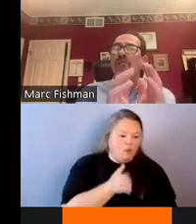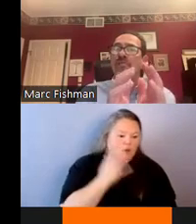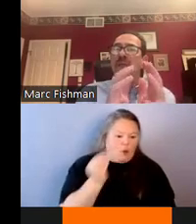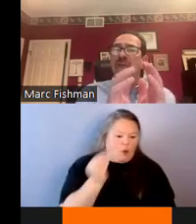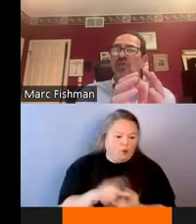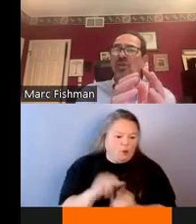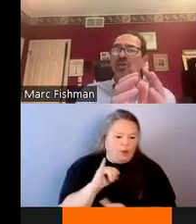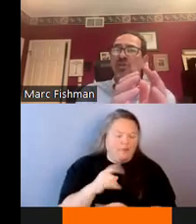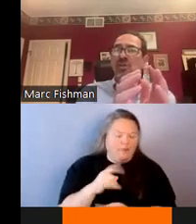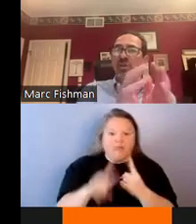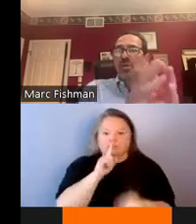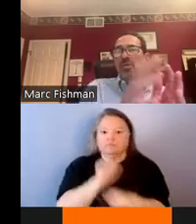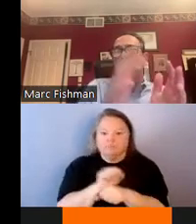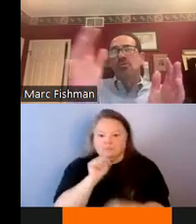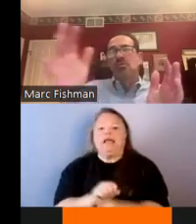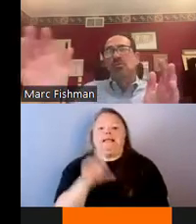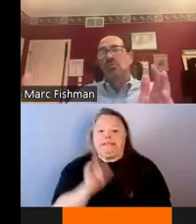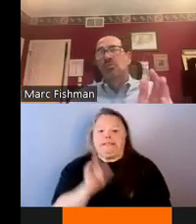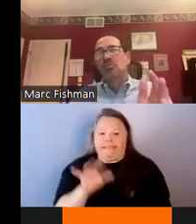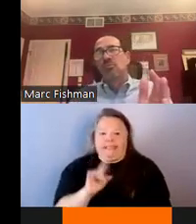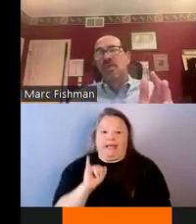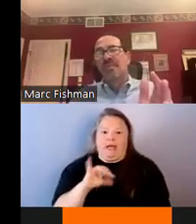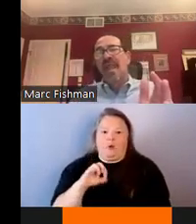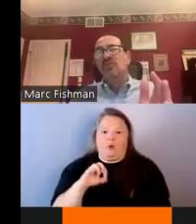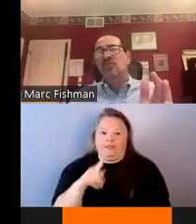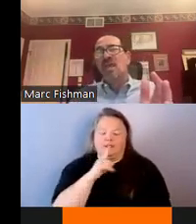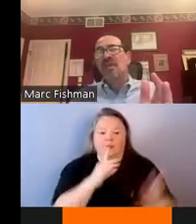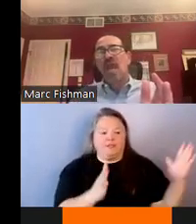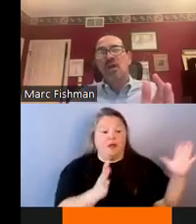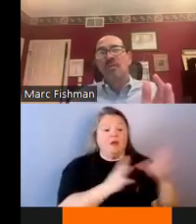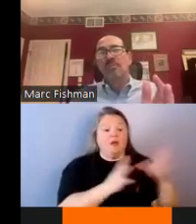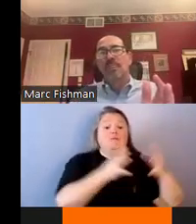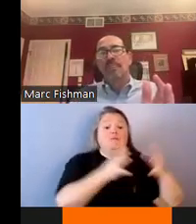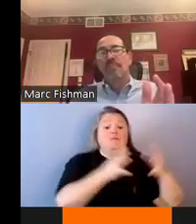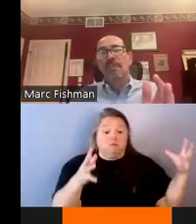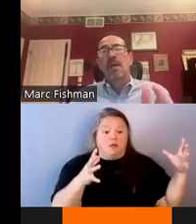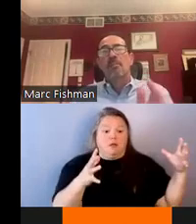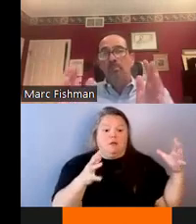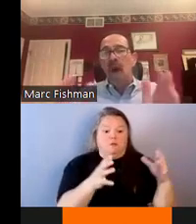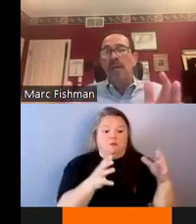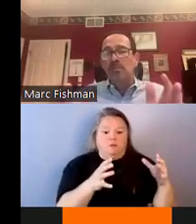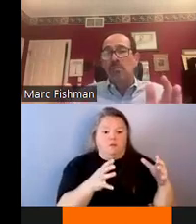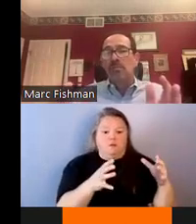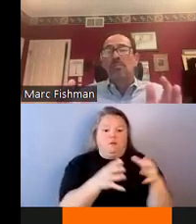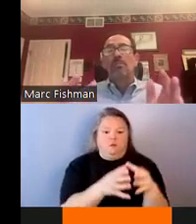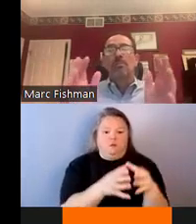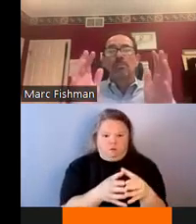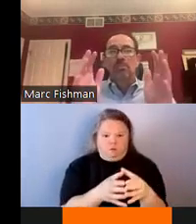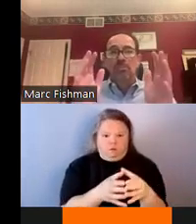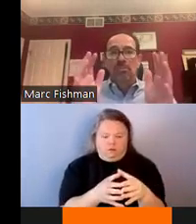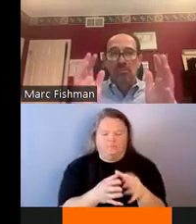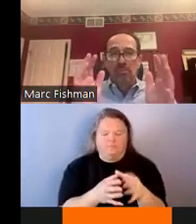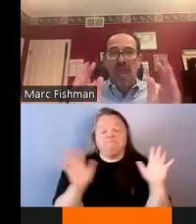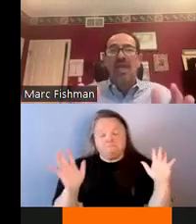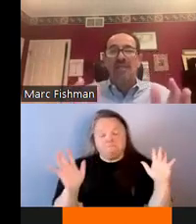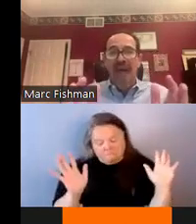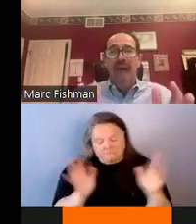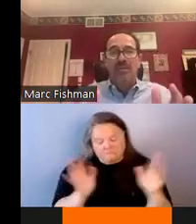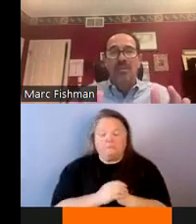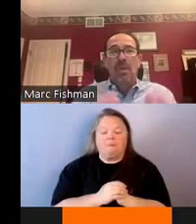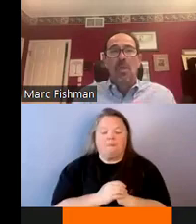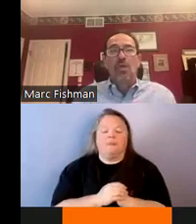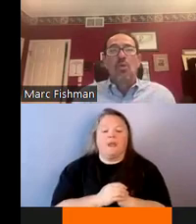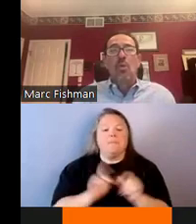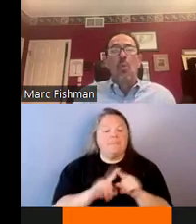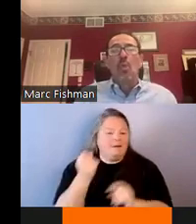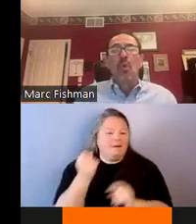cohort of patients in the cascade of care. But taking